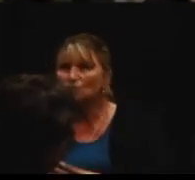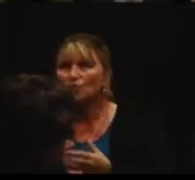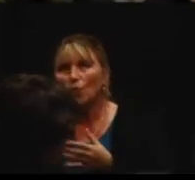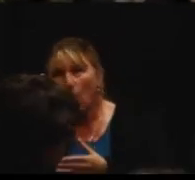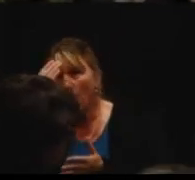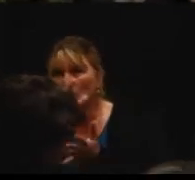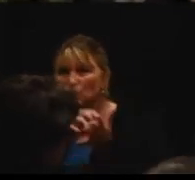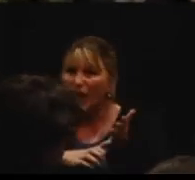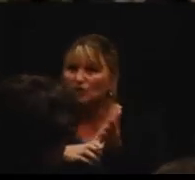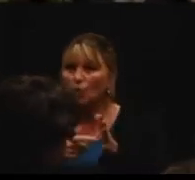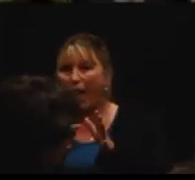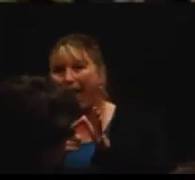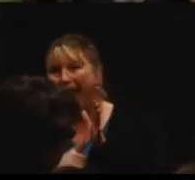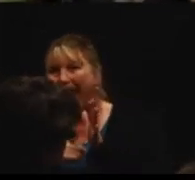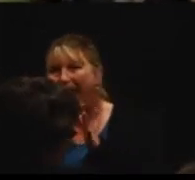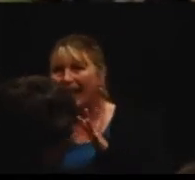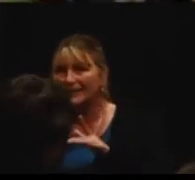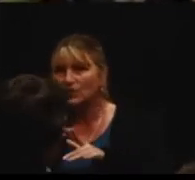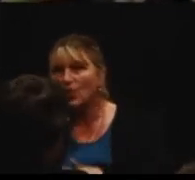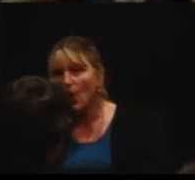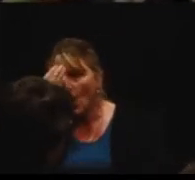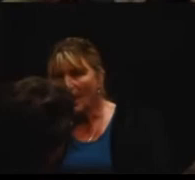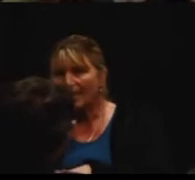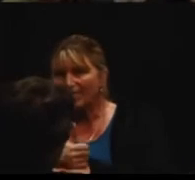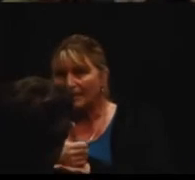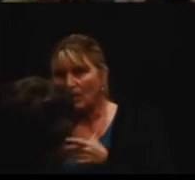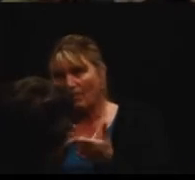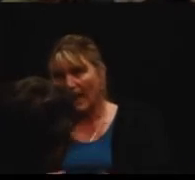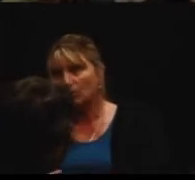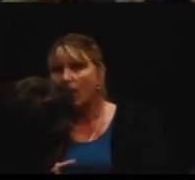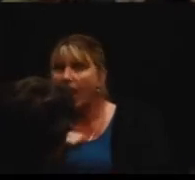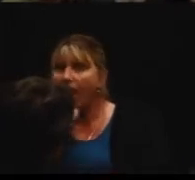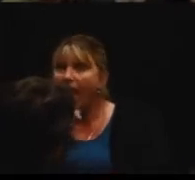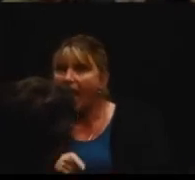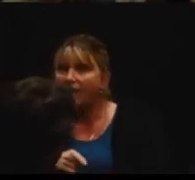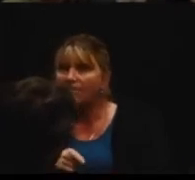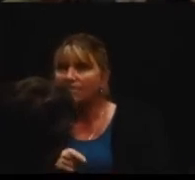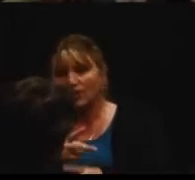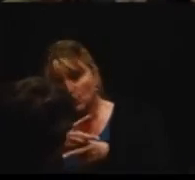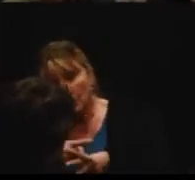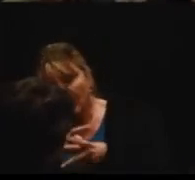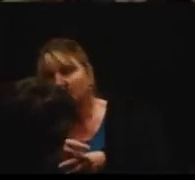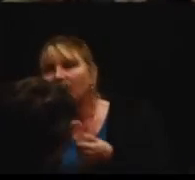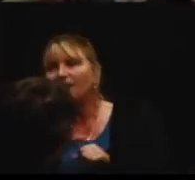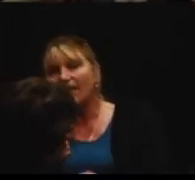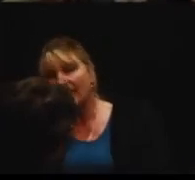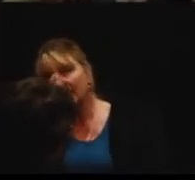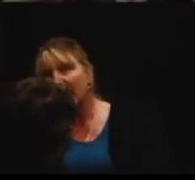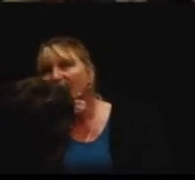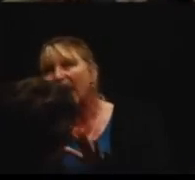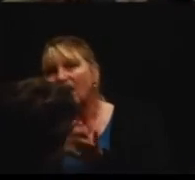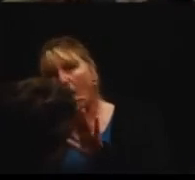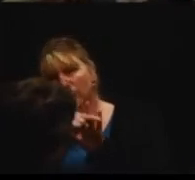or Alice, so they're actually learning the fundamentals of language. And if they are getting supervision, they then understand the underlying